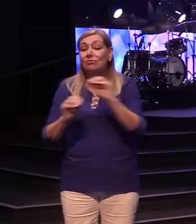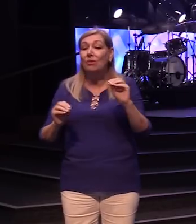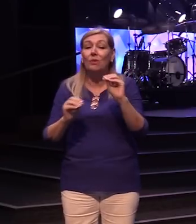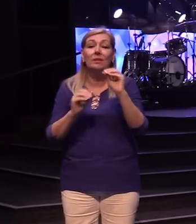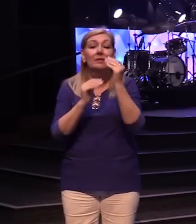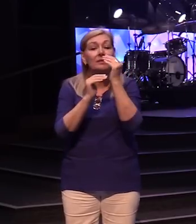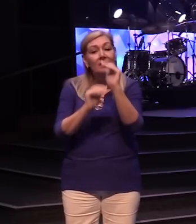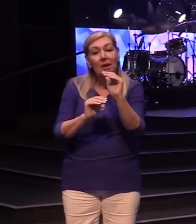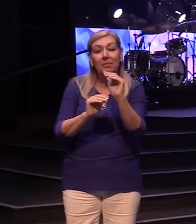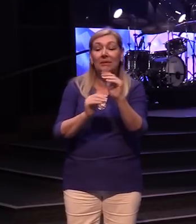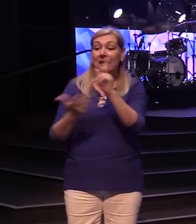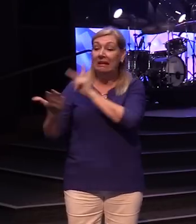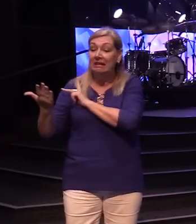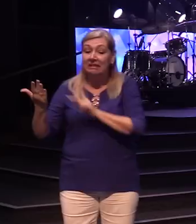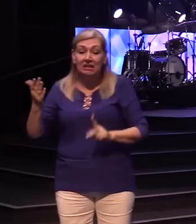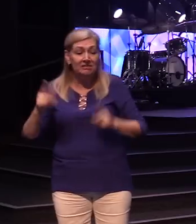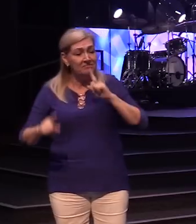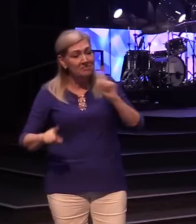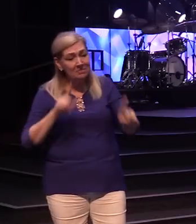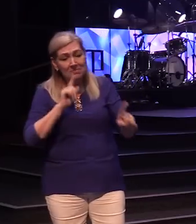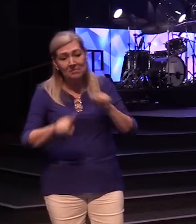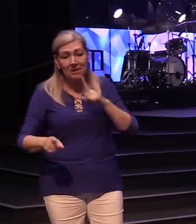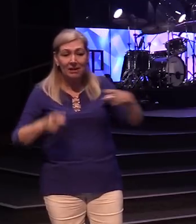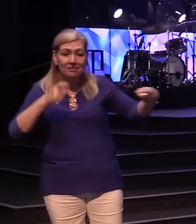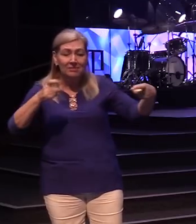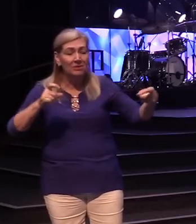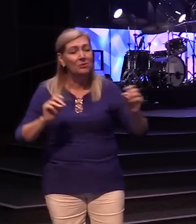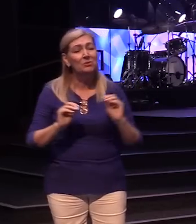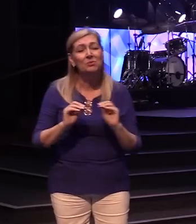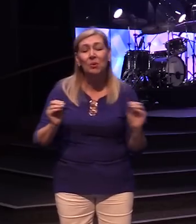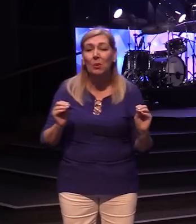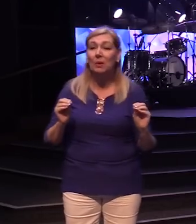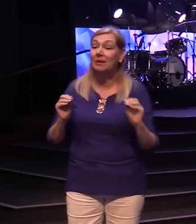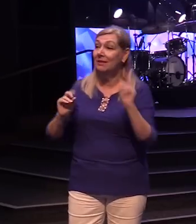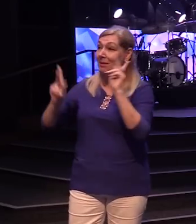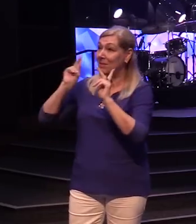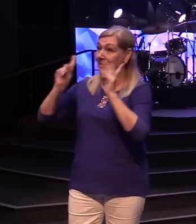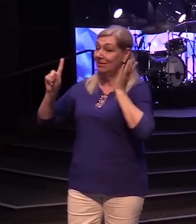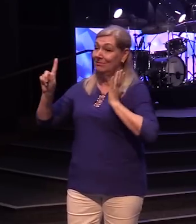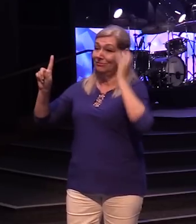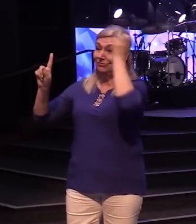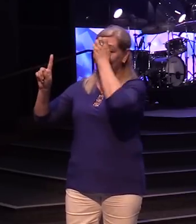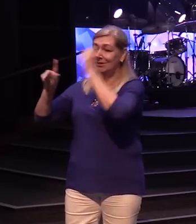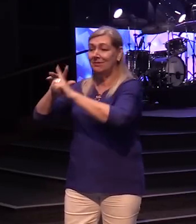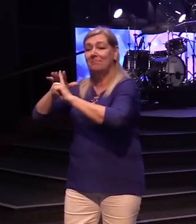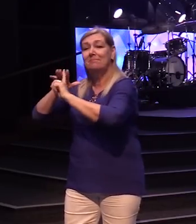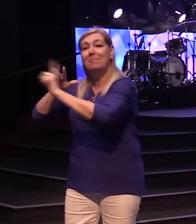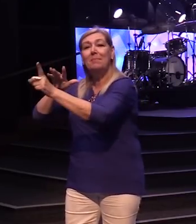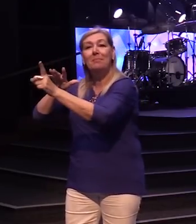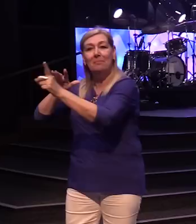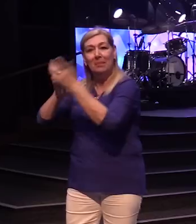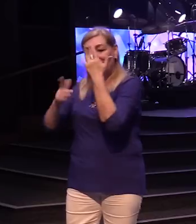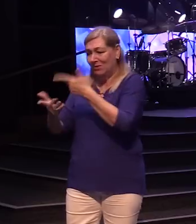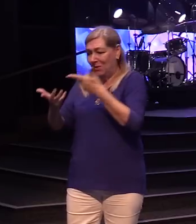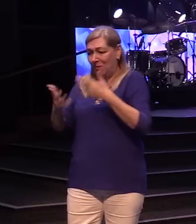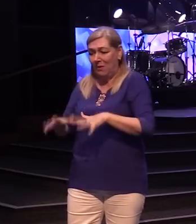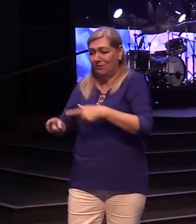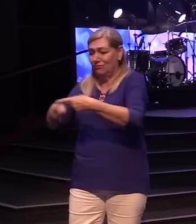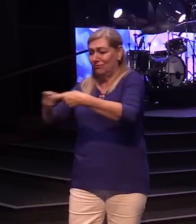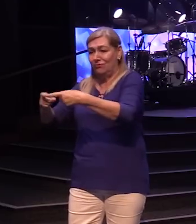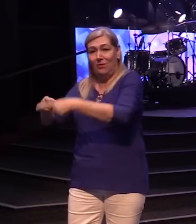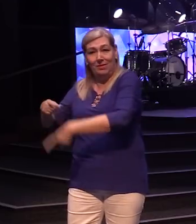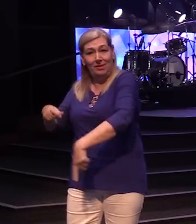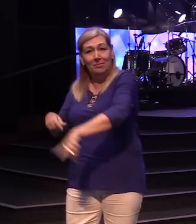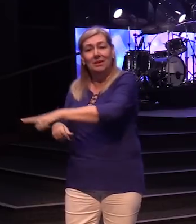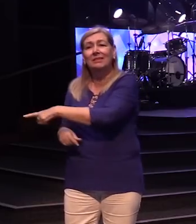the monarchical aristocracies of the Europe that they had fled. Their vision was one that might